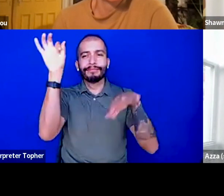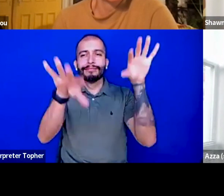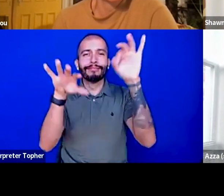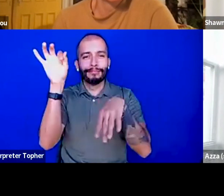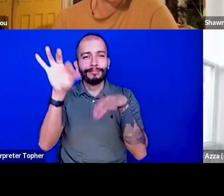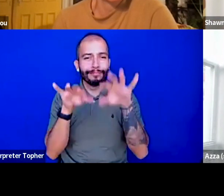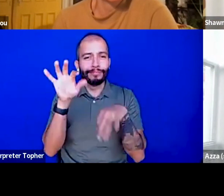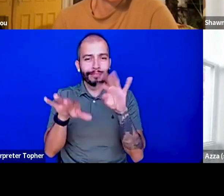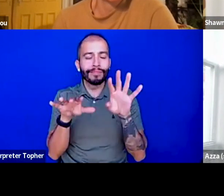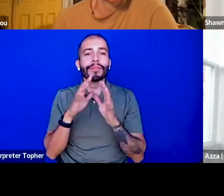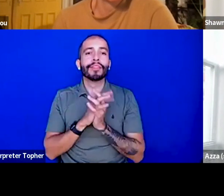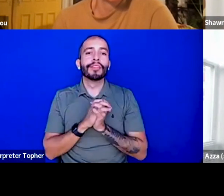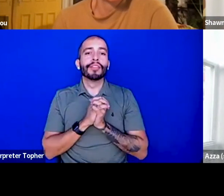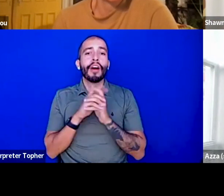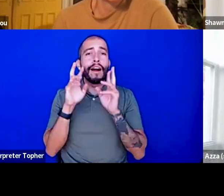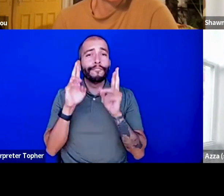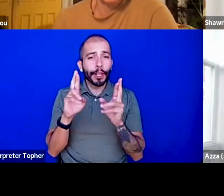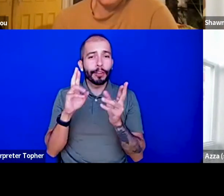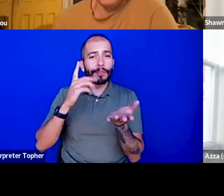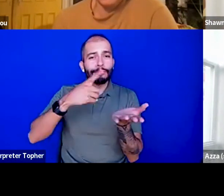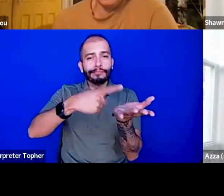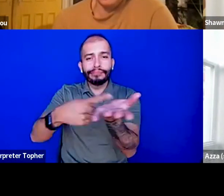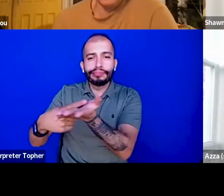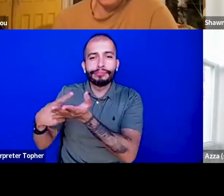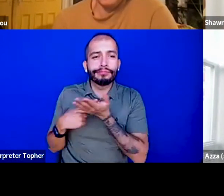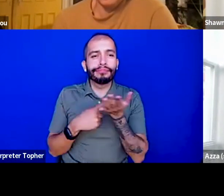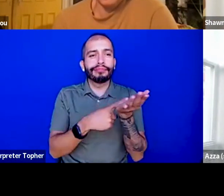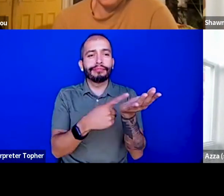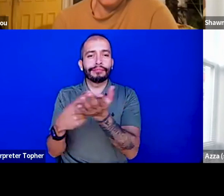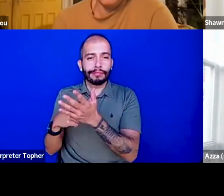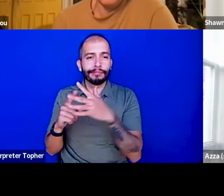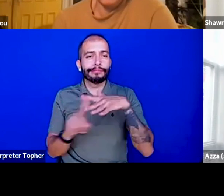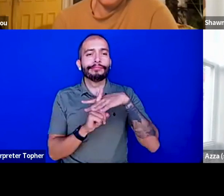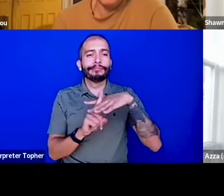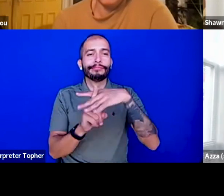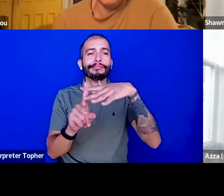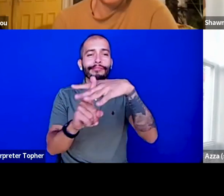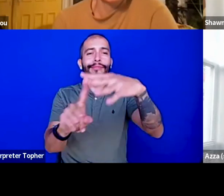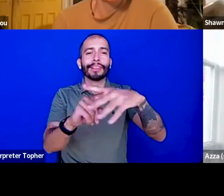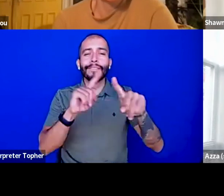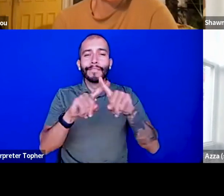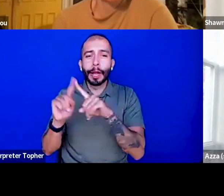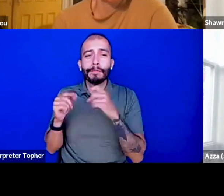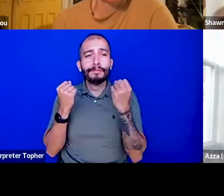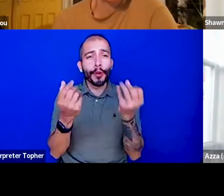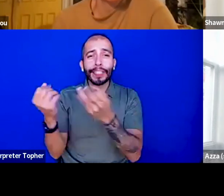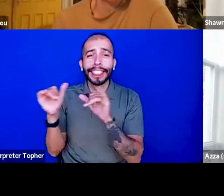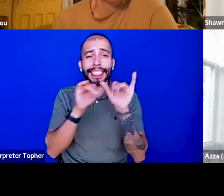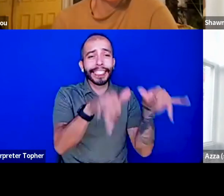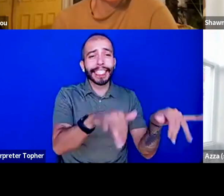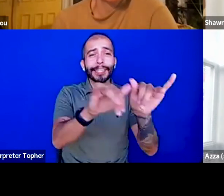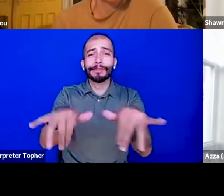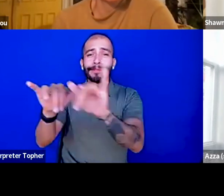they reverberate through multiple systems, and not just ultimately the mental health system, because many of us don't come to